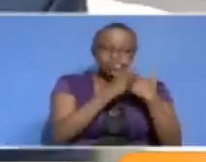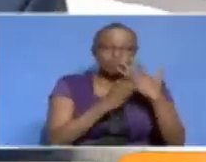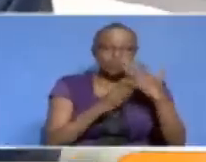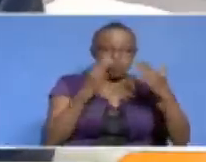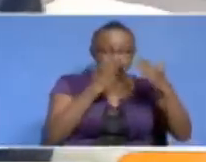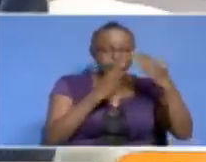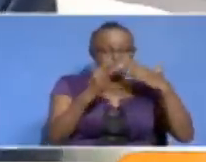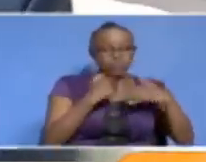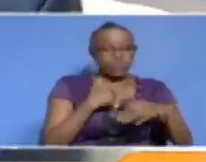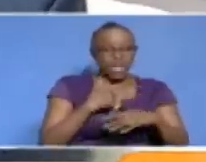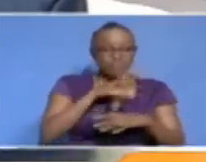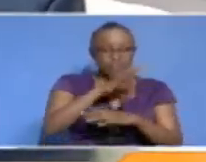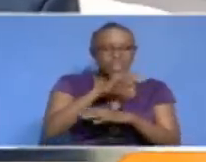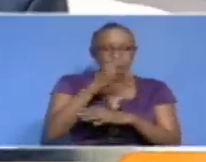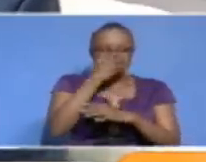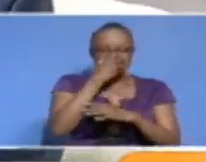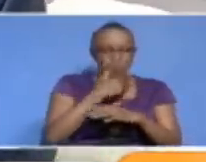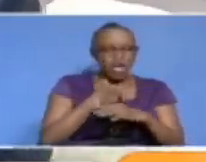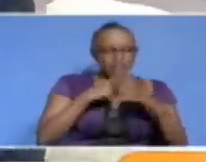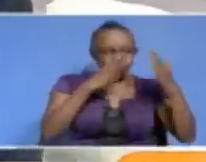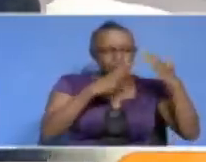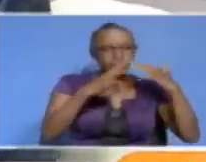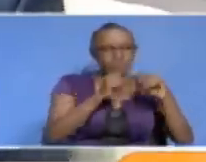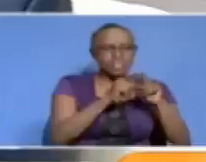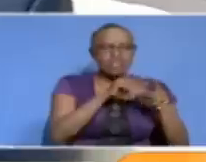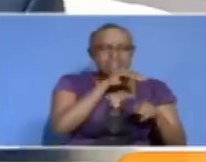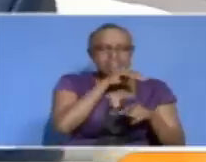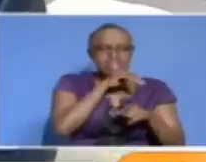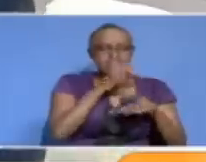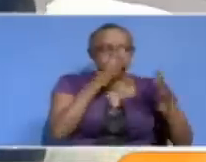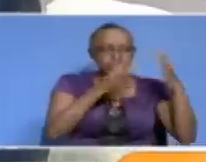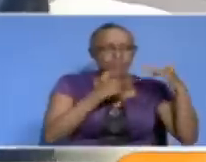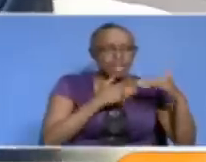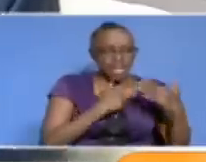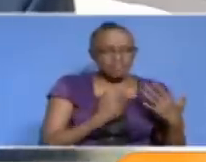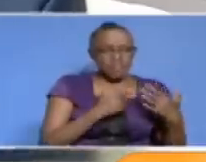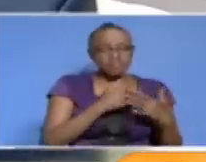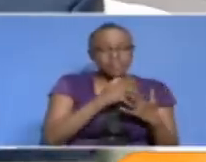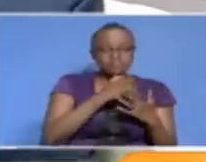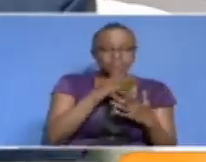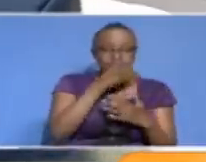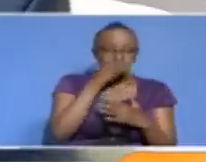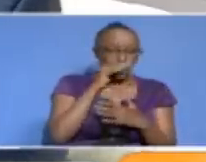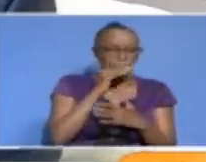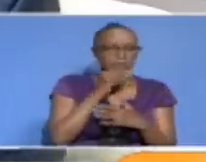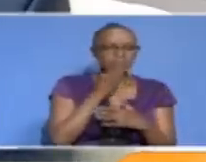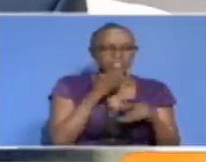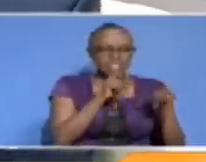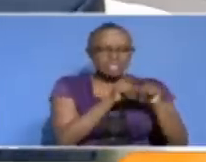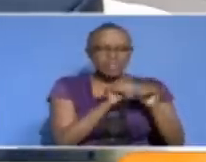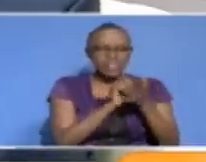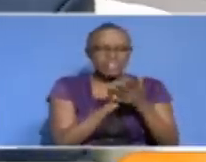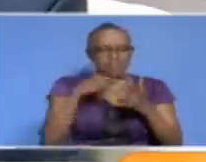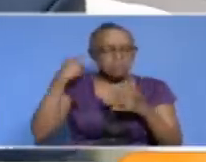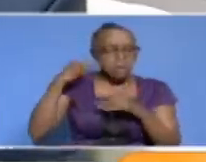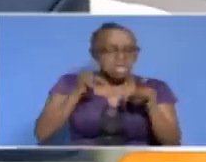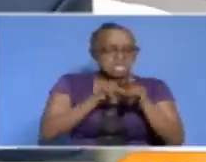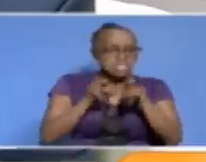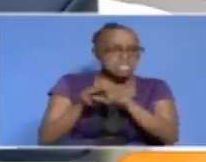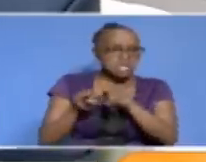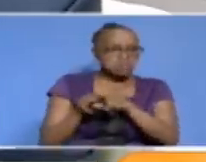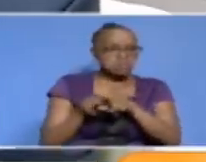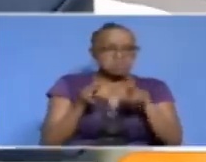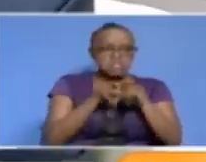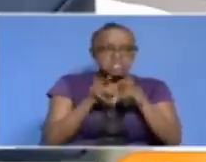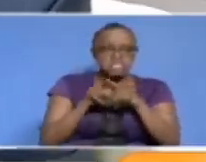vision for this county. Ruto has a vision for this country. Raila has a vision for this country. Kalonzo Musyoka has a vision for this country. Not when I was kama waititu. Let me ask